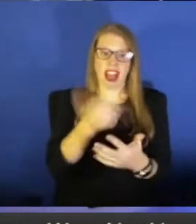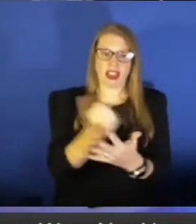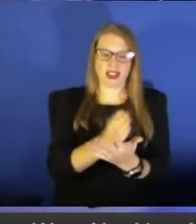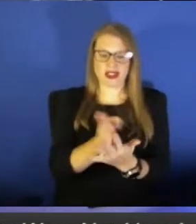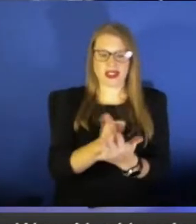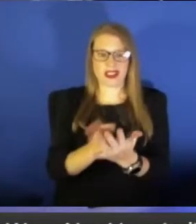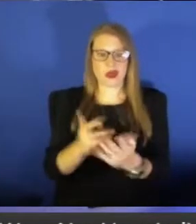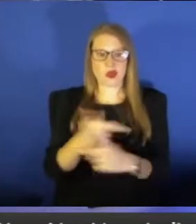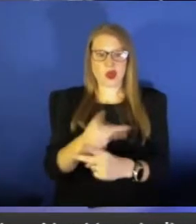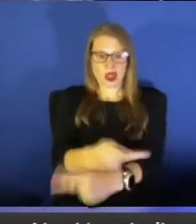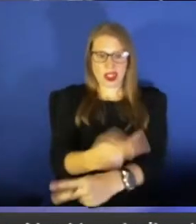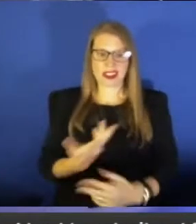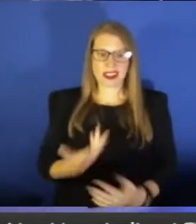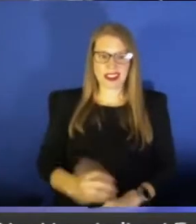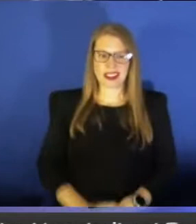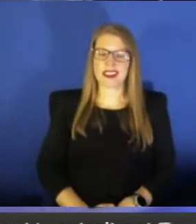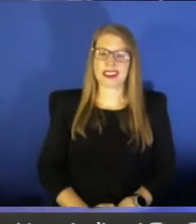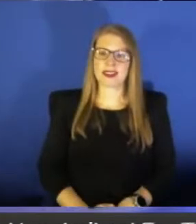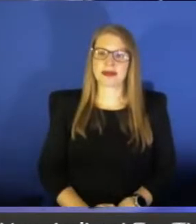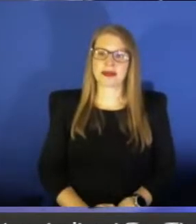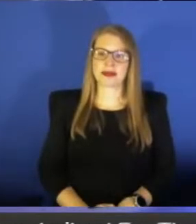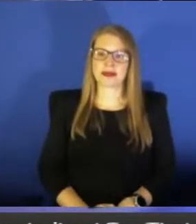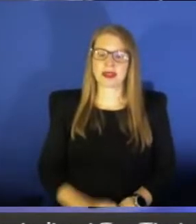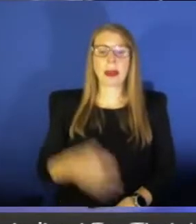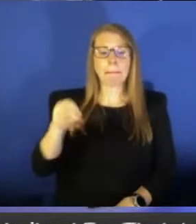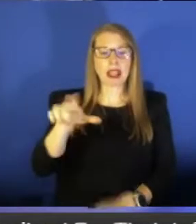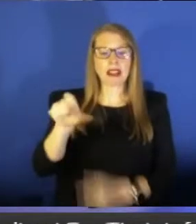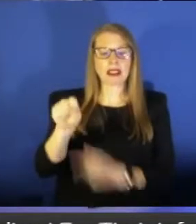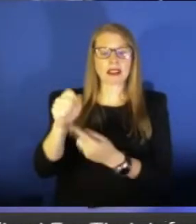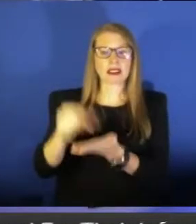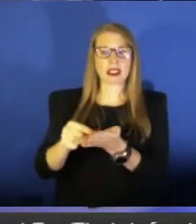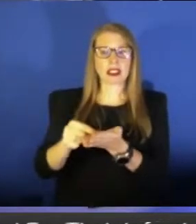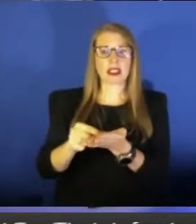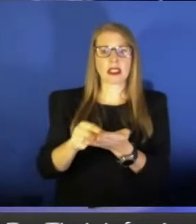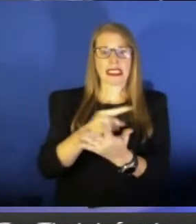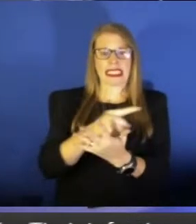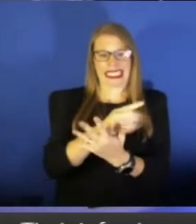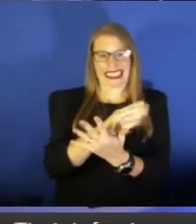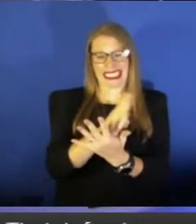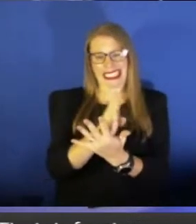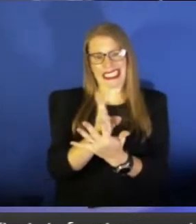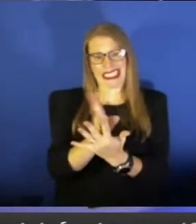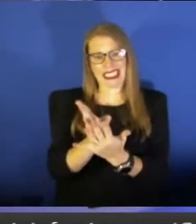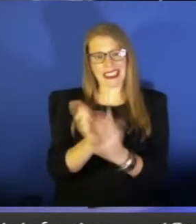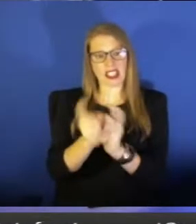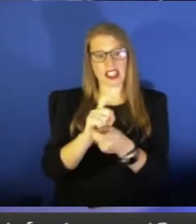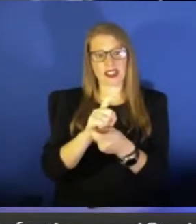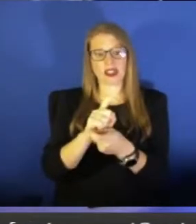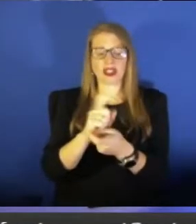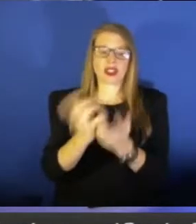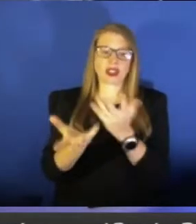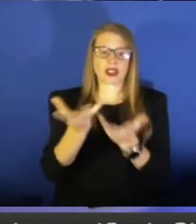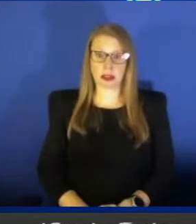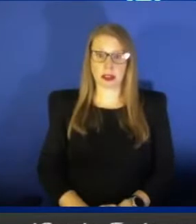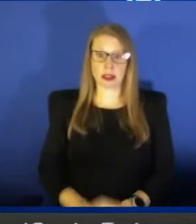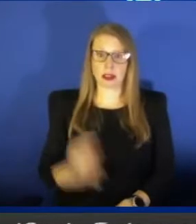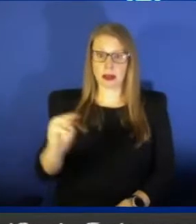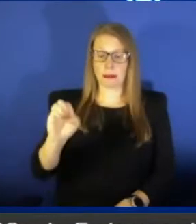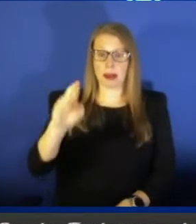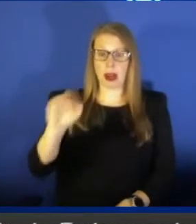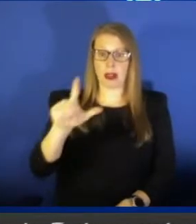kids, checking their bags is okay, making sure they're having an open conversation about drugs, but really having that same conversation that you're having about car driving.